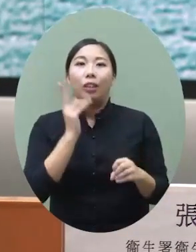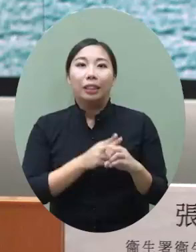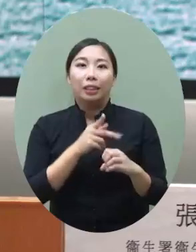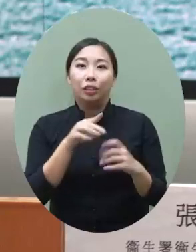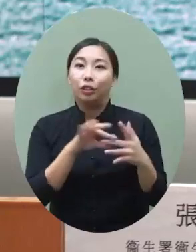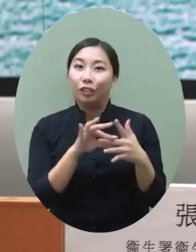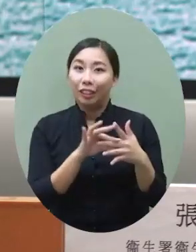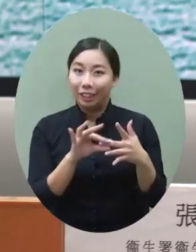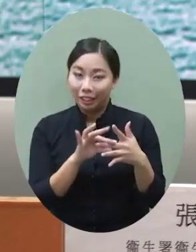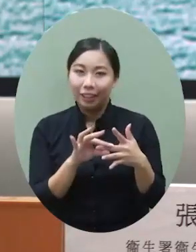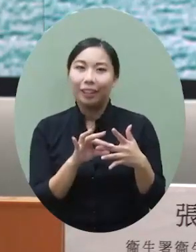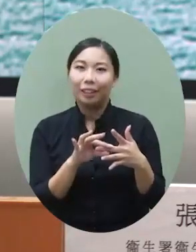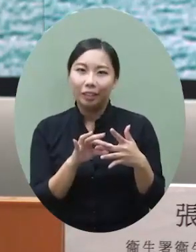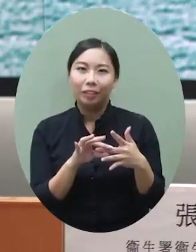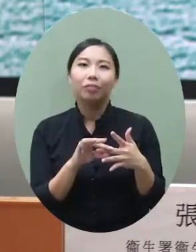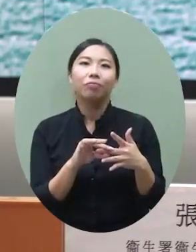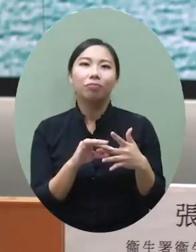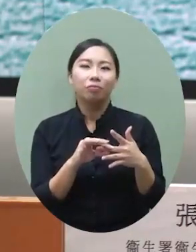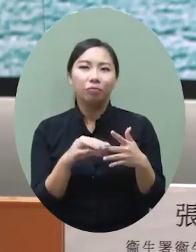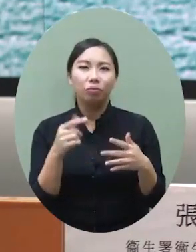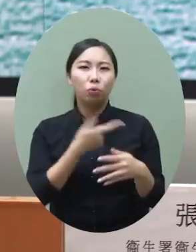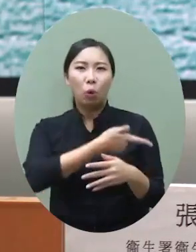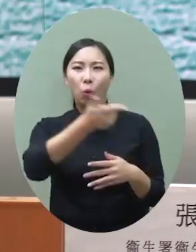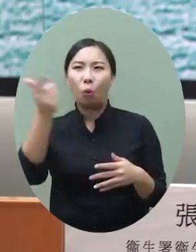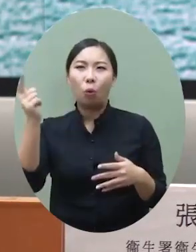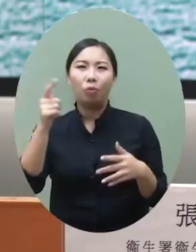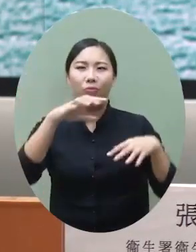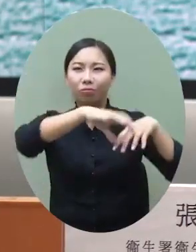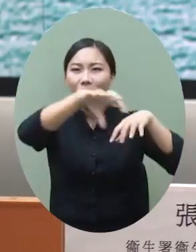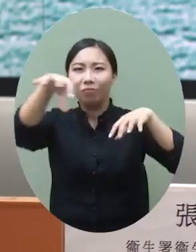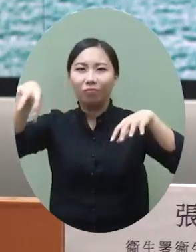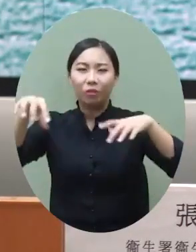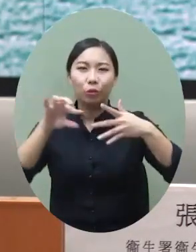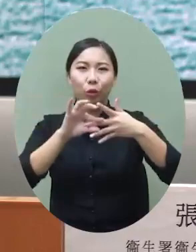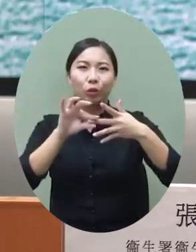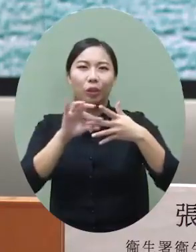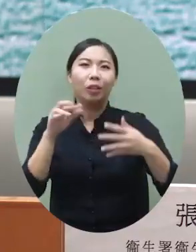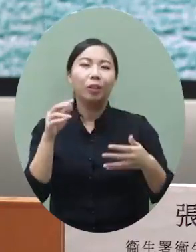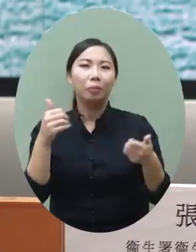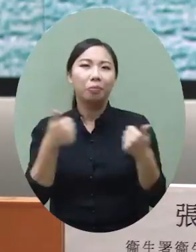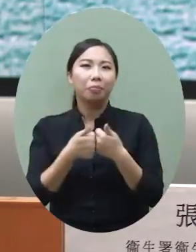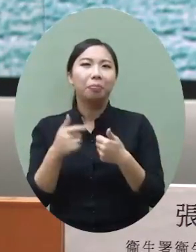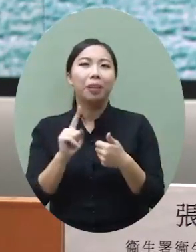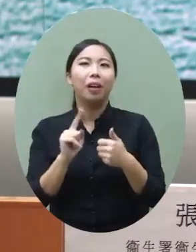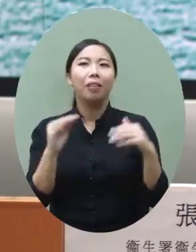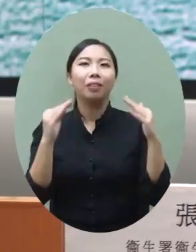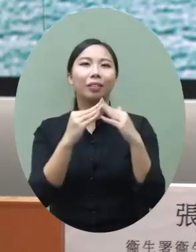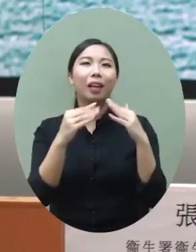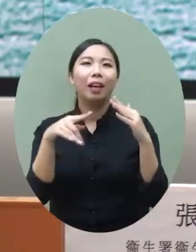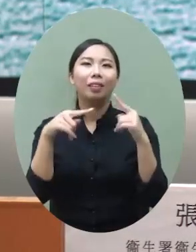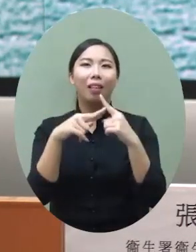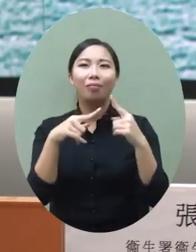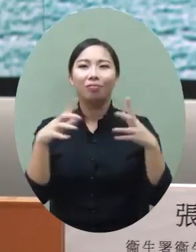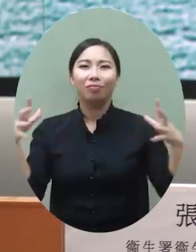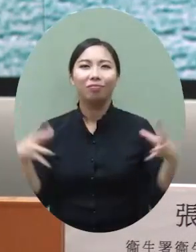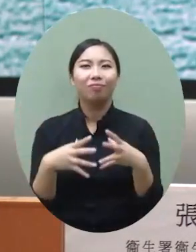usually you can treat them as a big family because it's very difficult for all people staying at